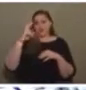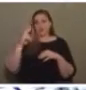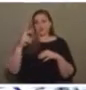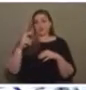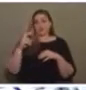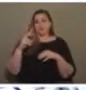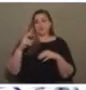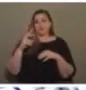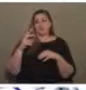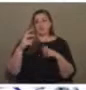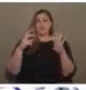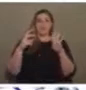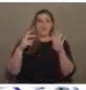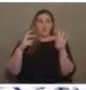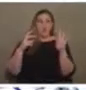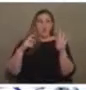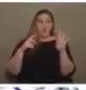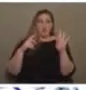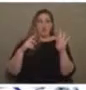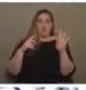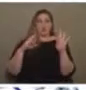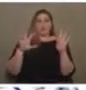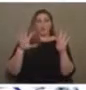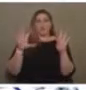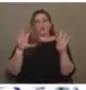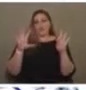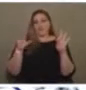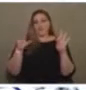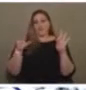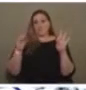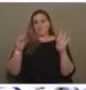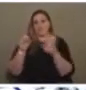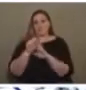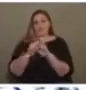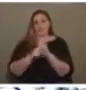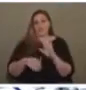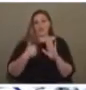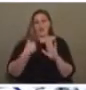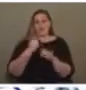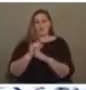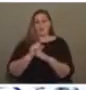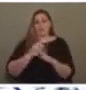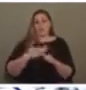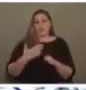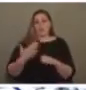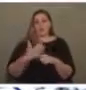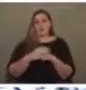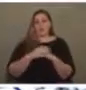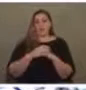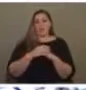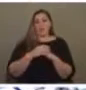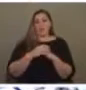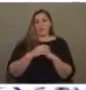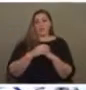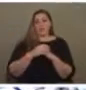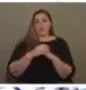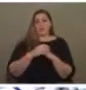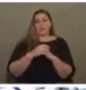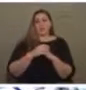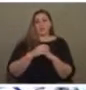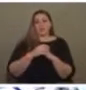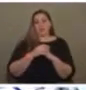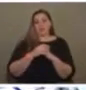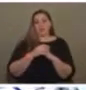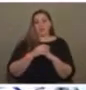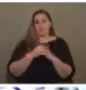only, 49 of 50 states have employment at will. Puerto Rico lacks that. All of these, in a textbook sense, will reduce labor supply,